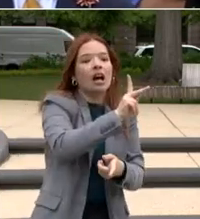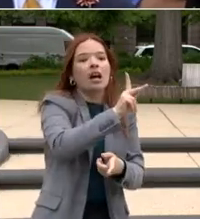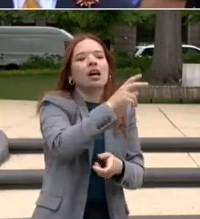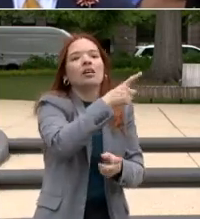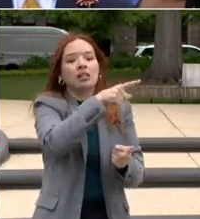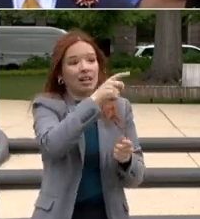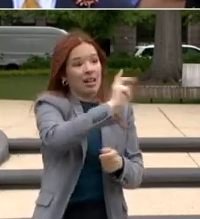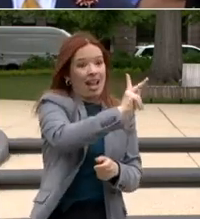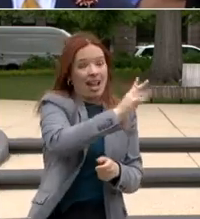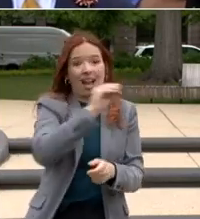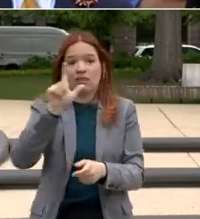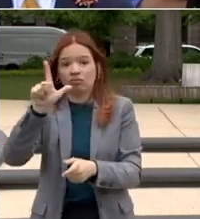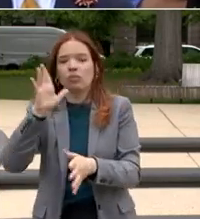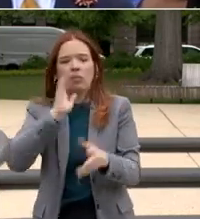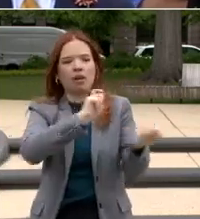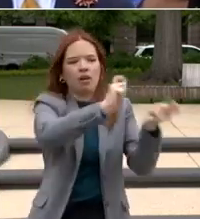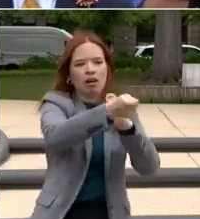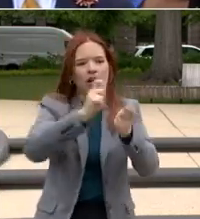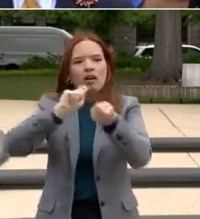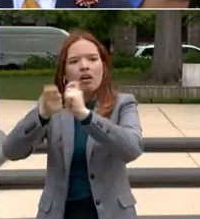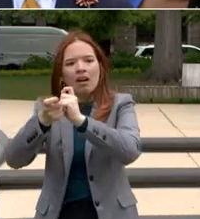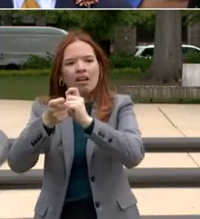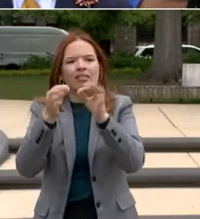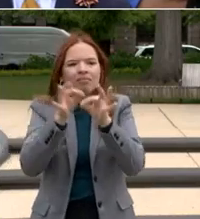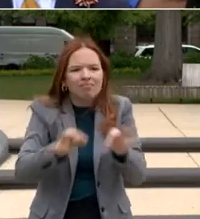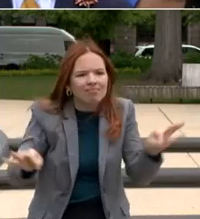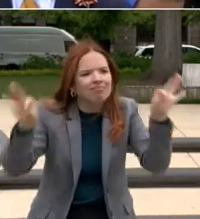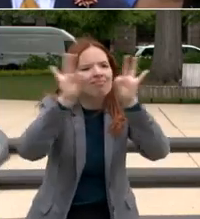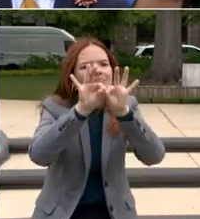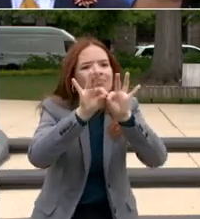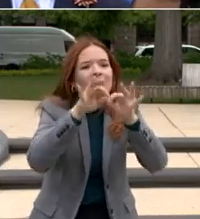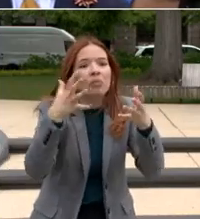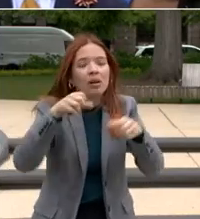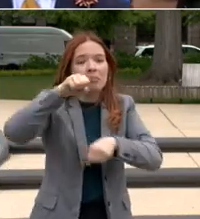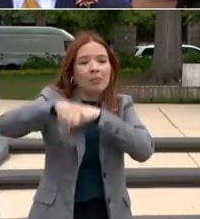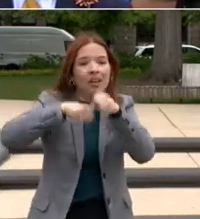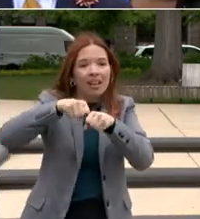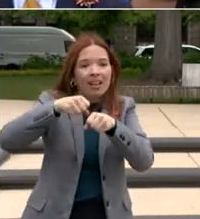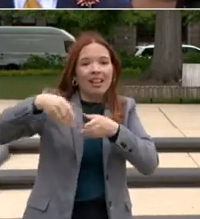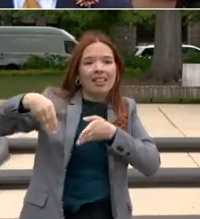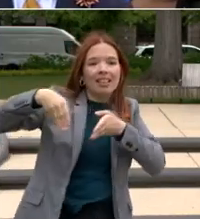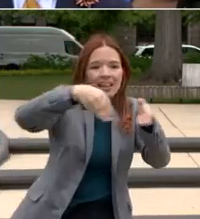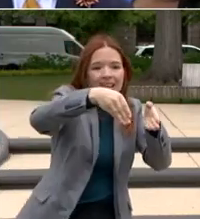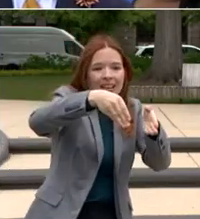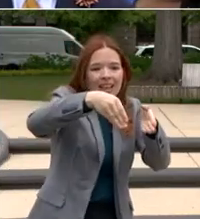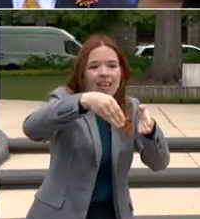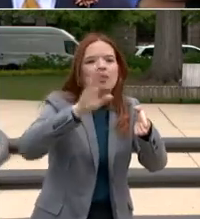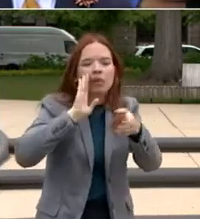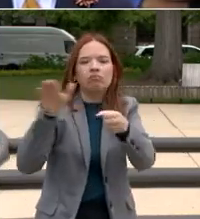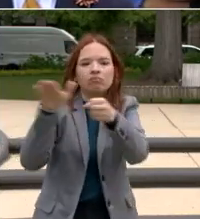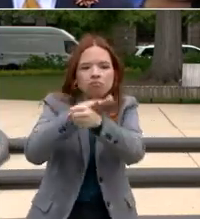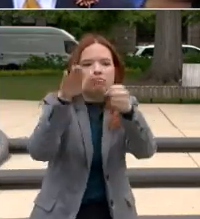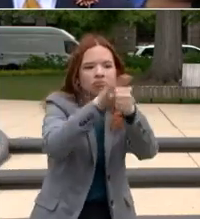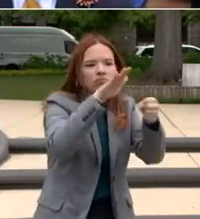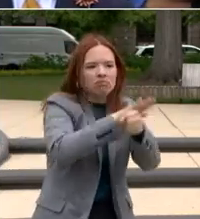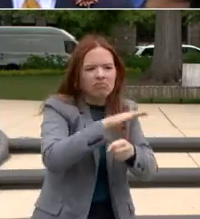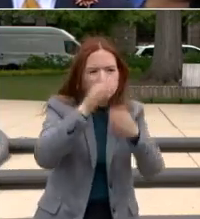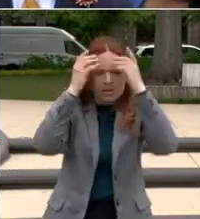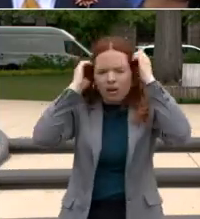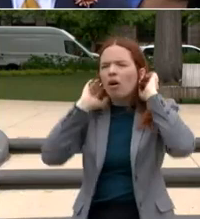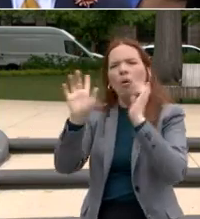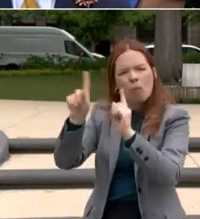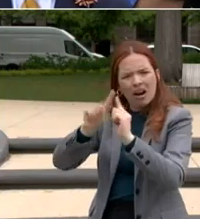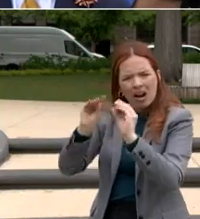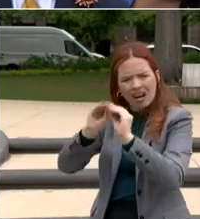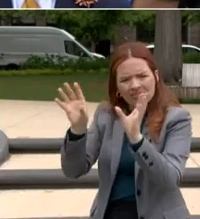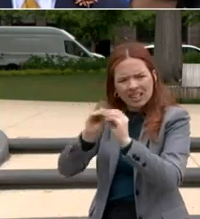critical part of the bike lane system will be complete. Just to clarify, so what would that look like on L Street? Is it